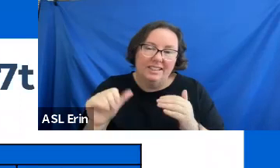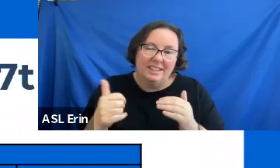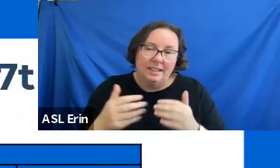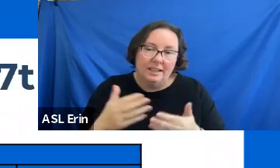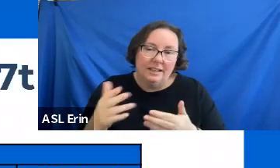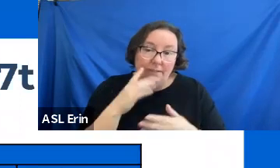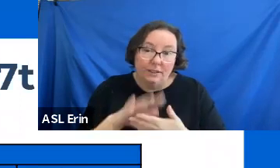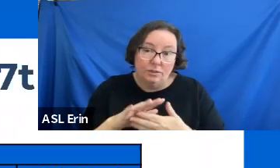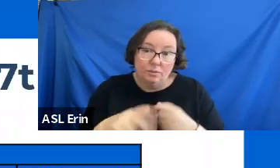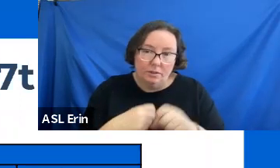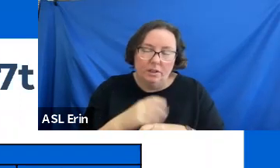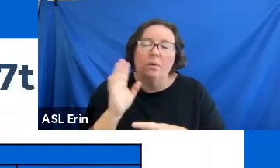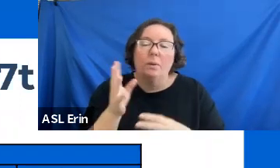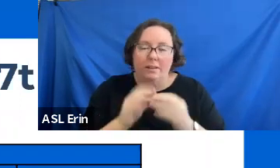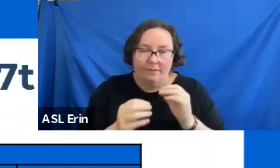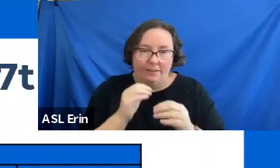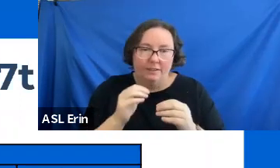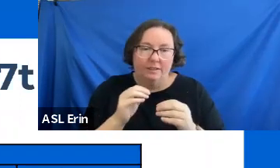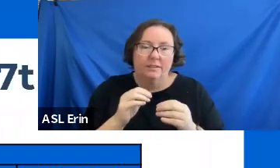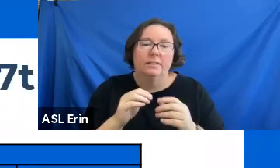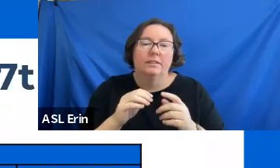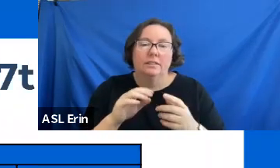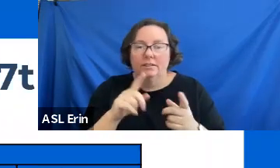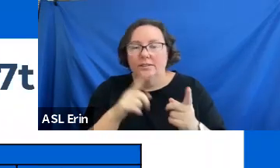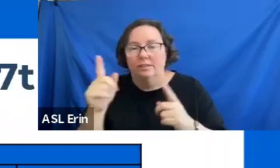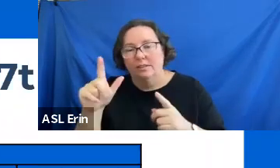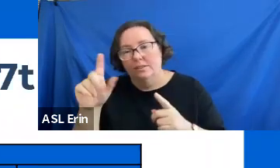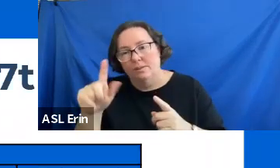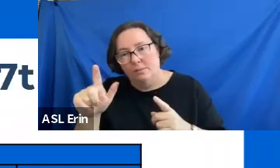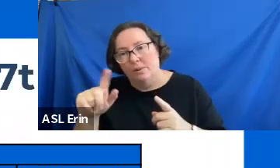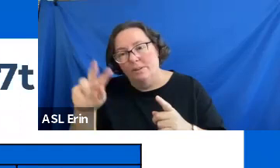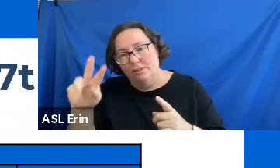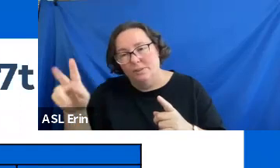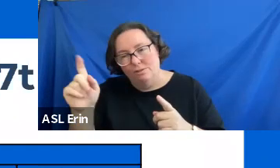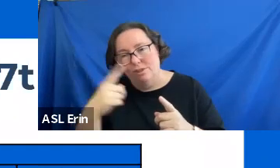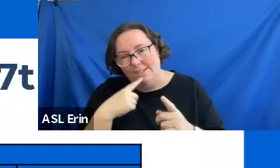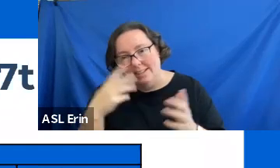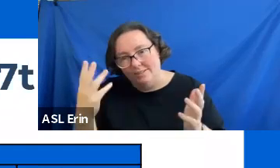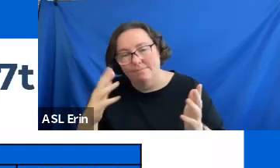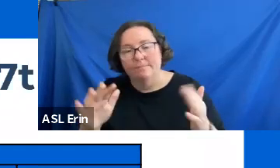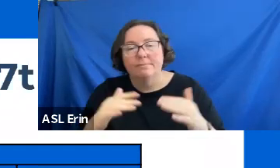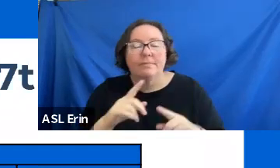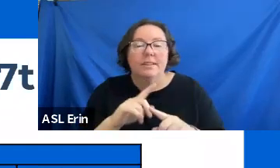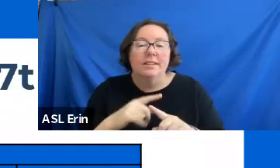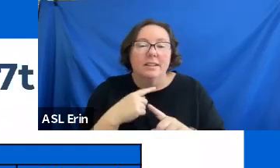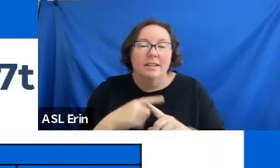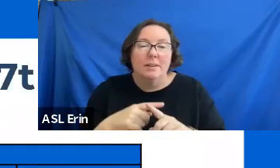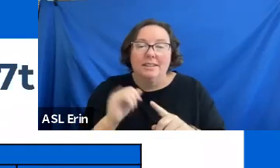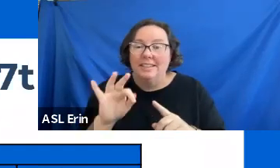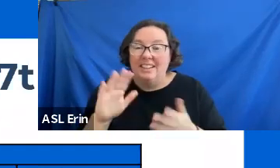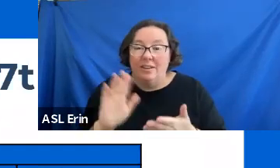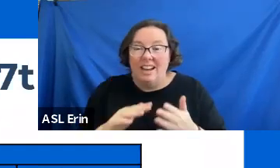we will also correct the school year there to be 21, 22. Then you will not have the